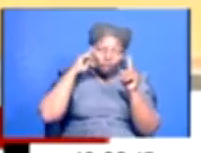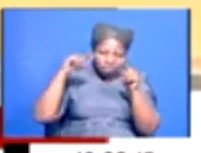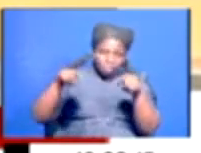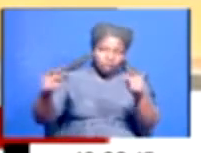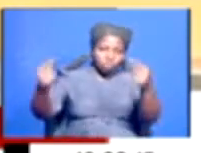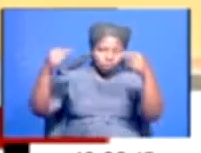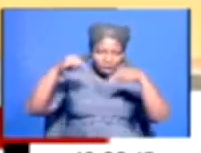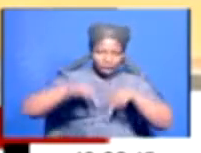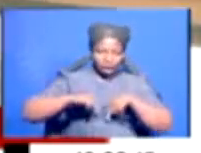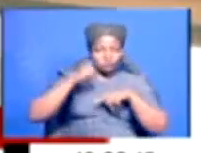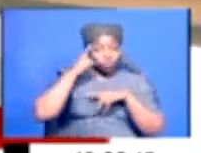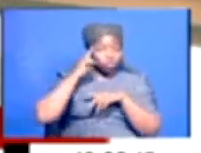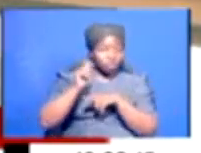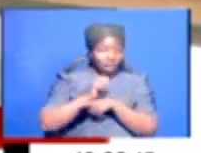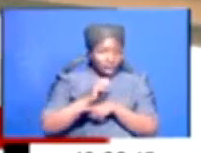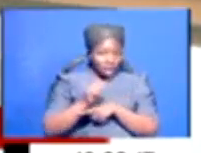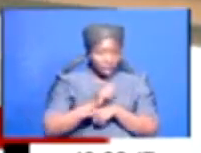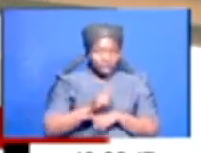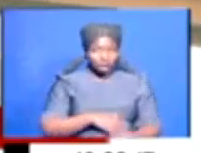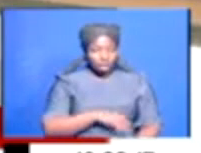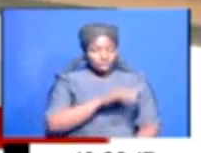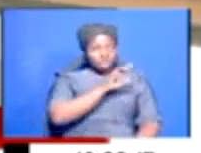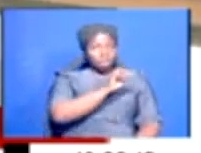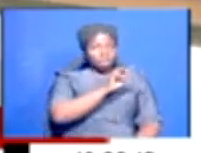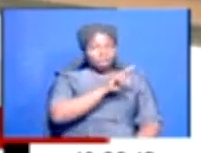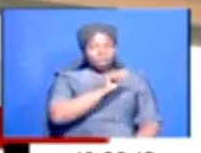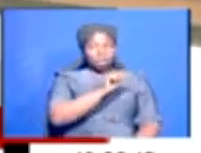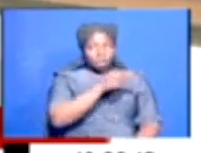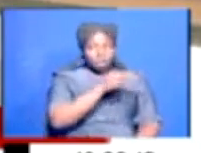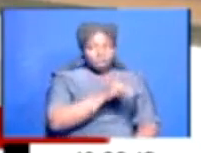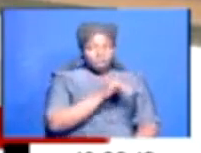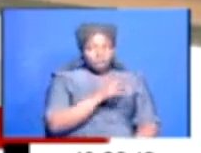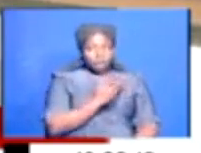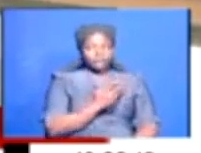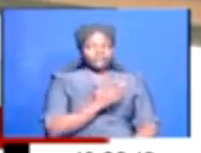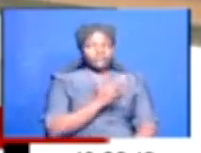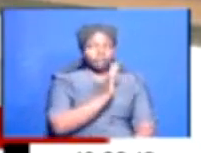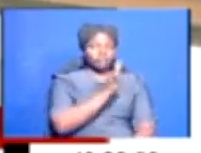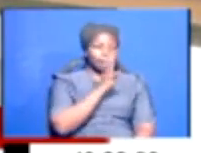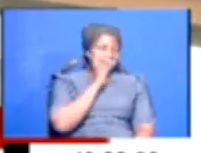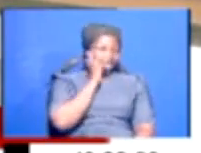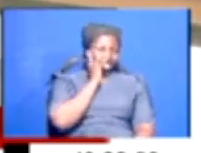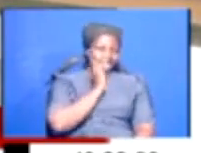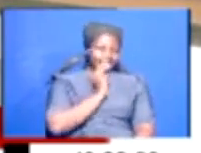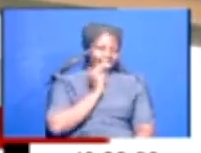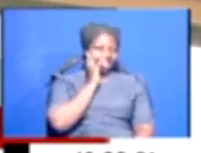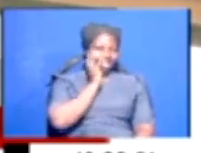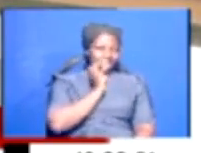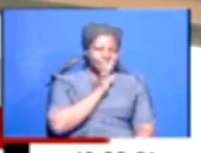Now, Mutai, yes. What have been your experiences having,